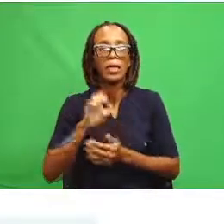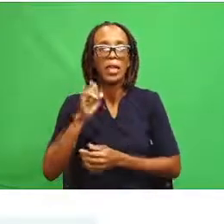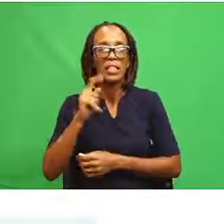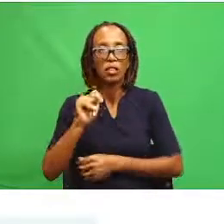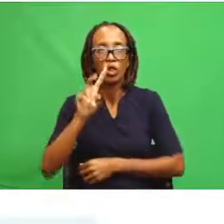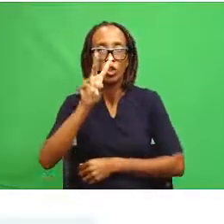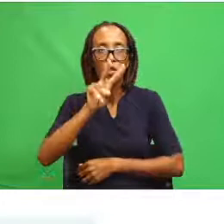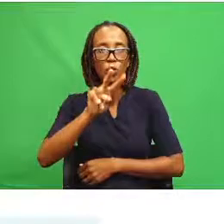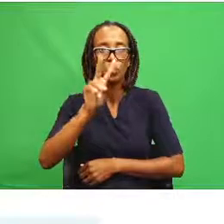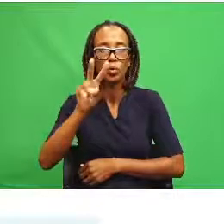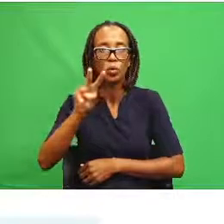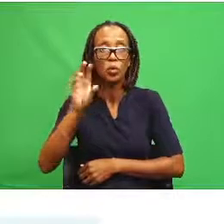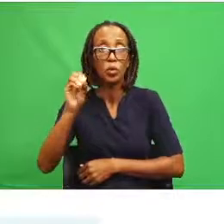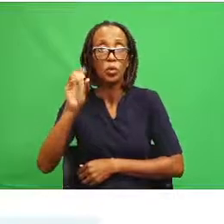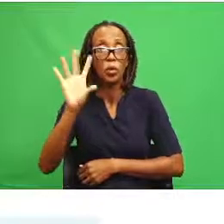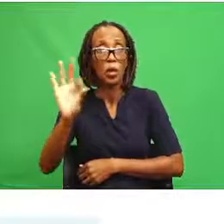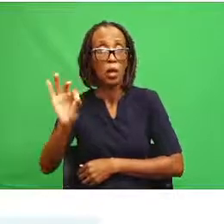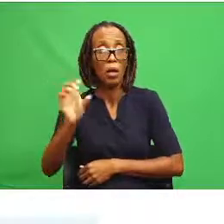2009 and